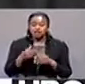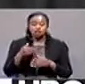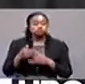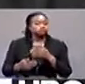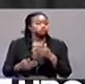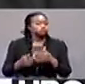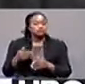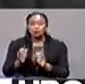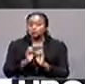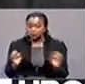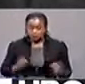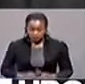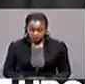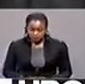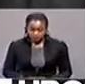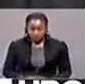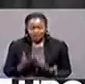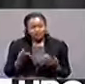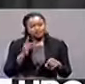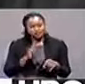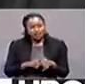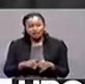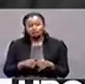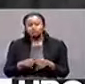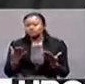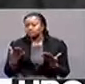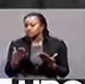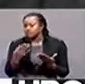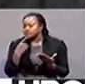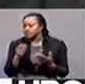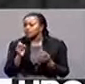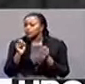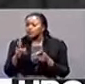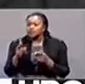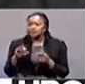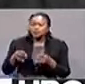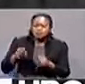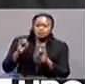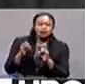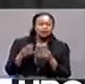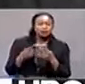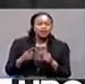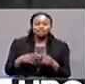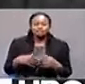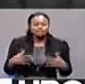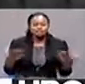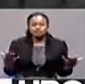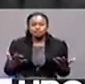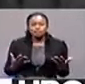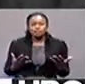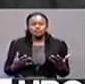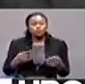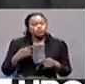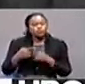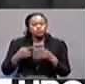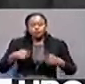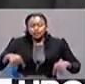step. Every time we go out, we still remain one of those poorest